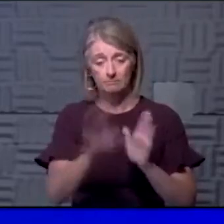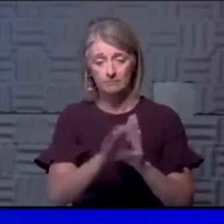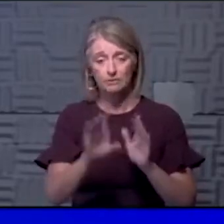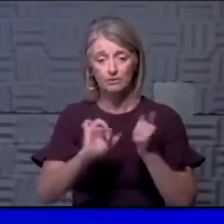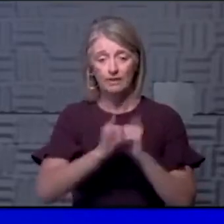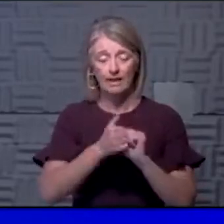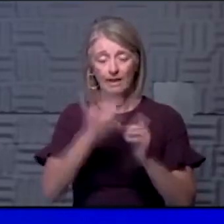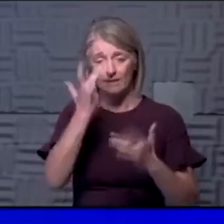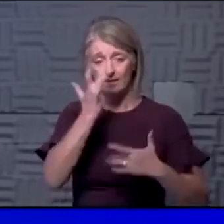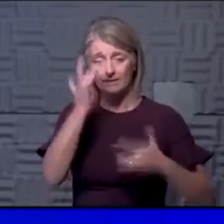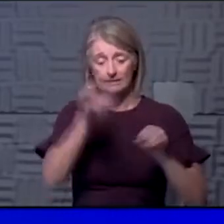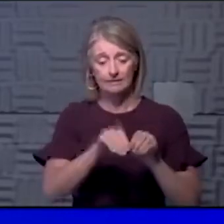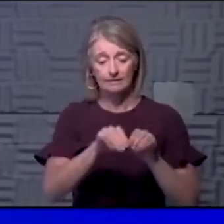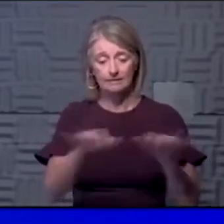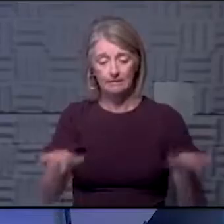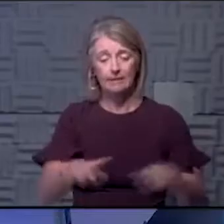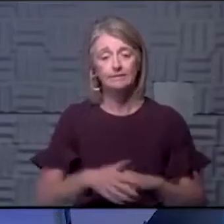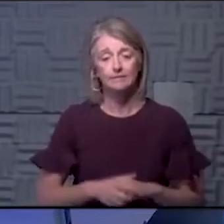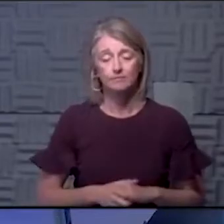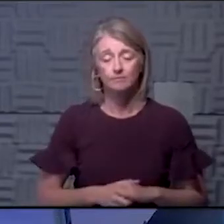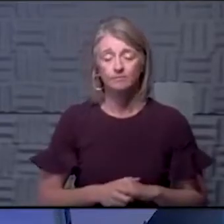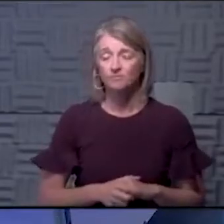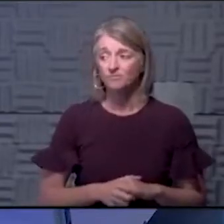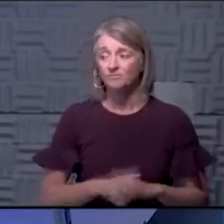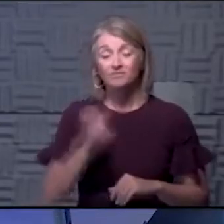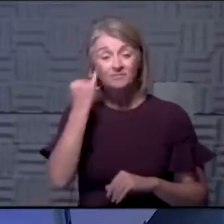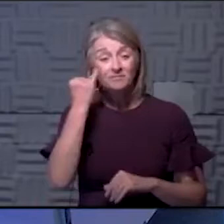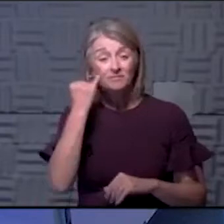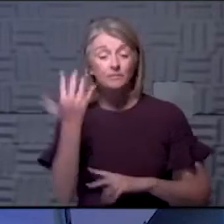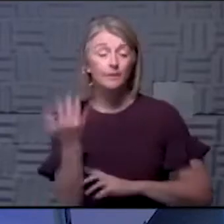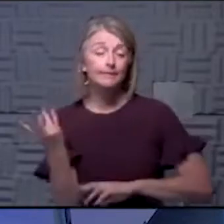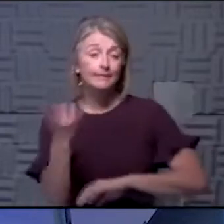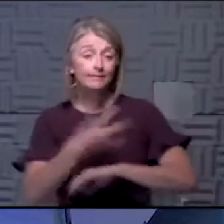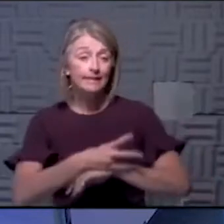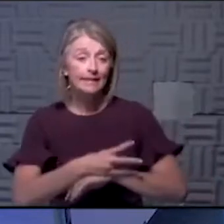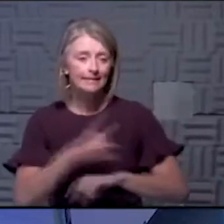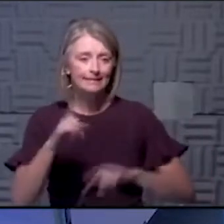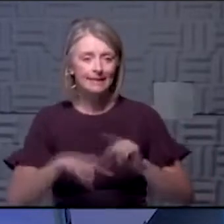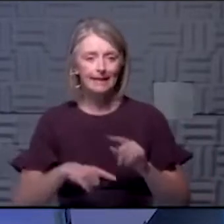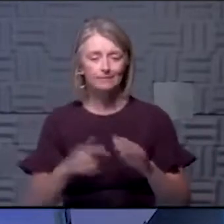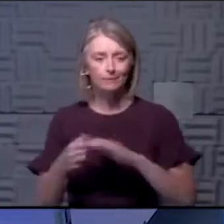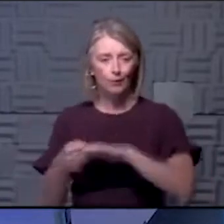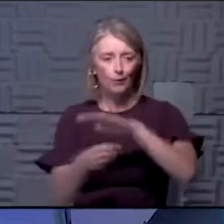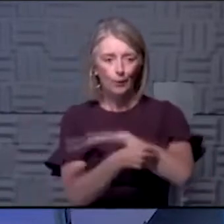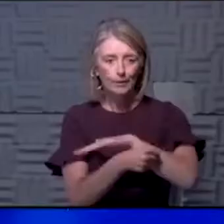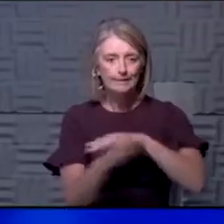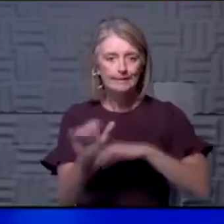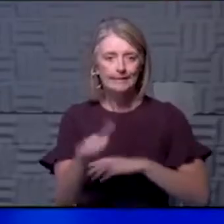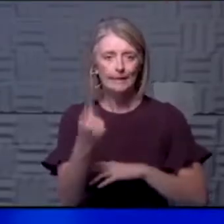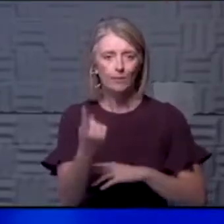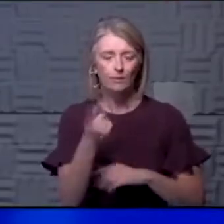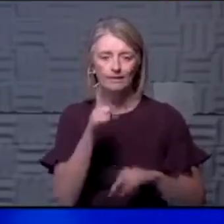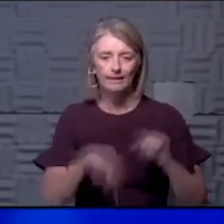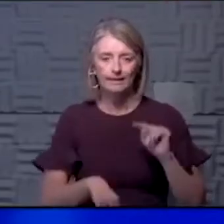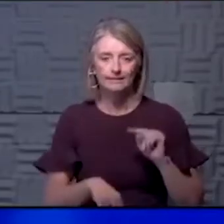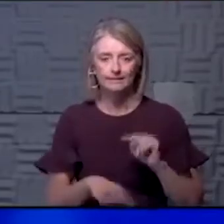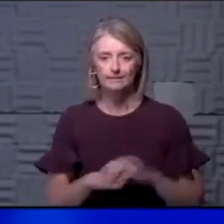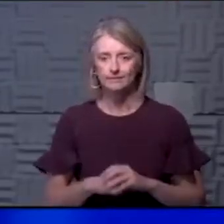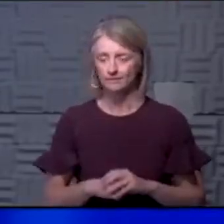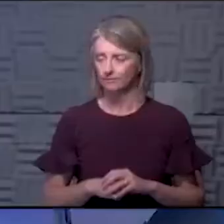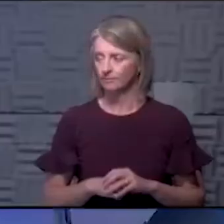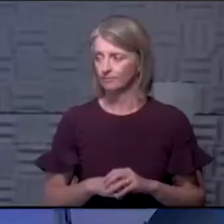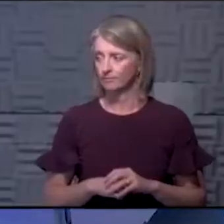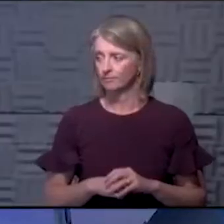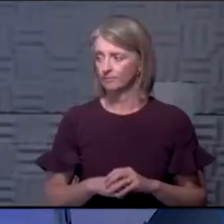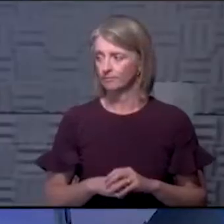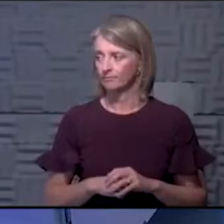how much the disease is in that community. Right. Plus, if you have to wait 7 days to get a test back, you can't quarantine anybody effectively. Correct. You can't do all the contact tracing. So this is a big step. Yeah,